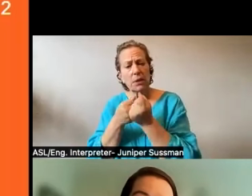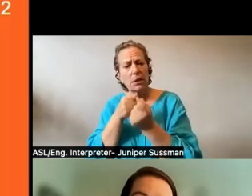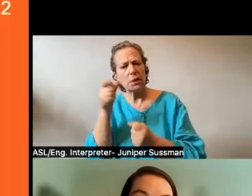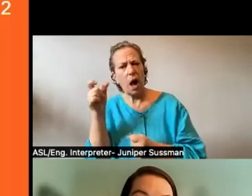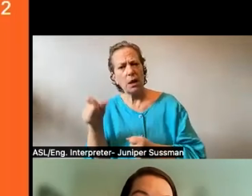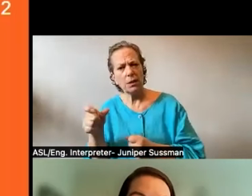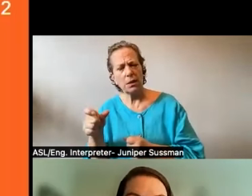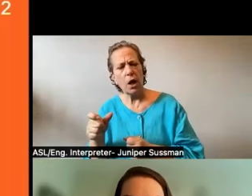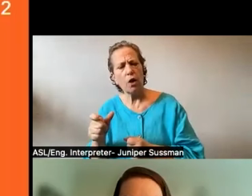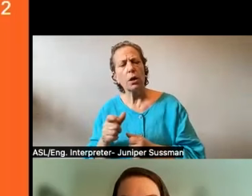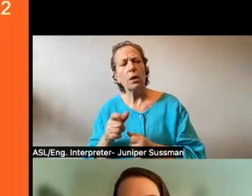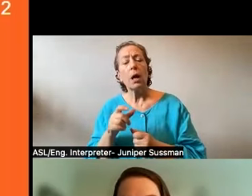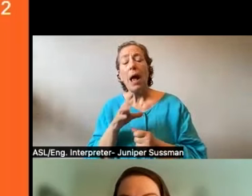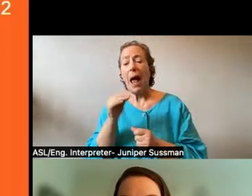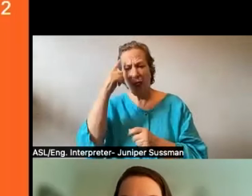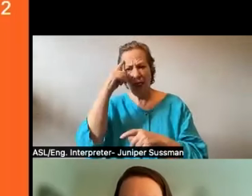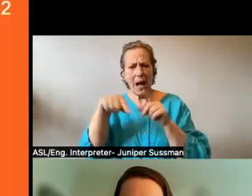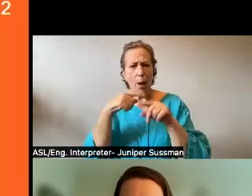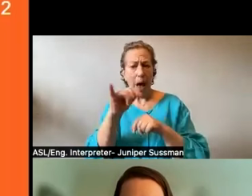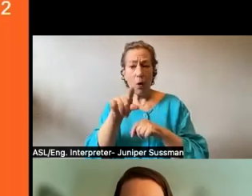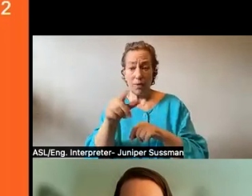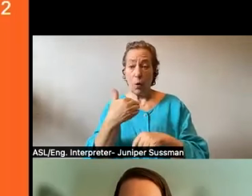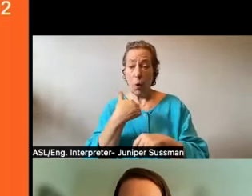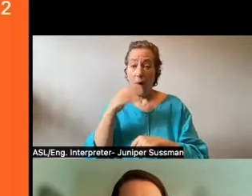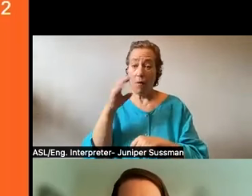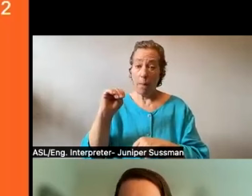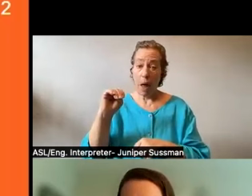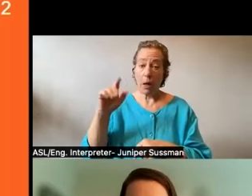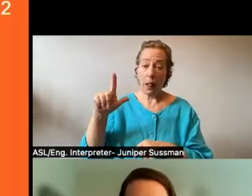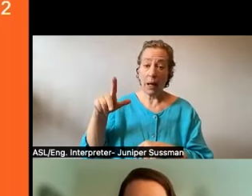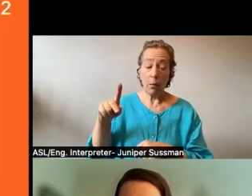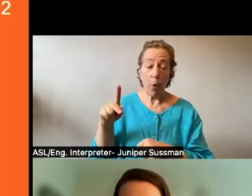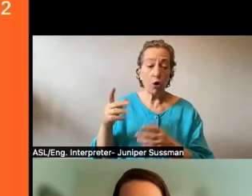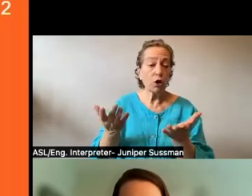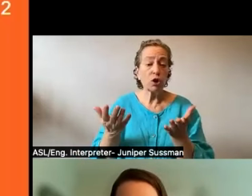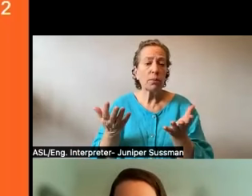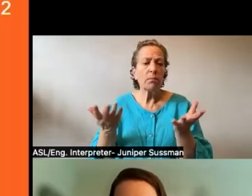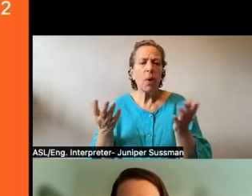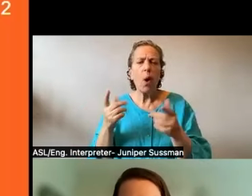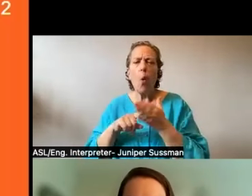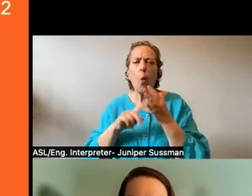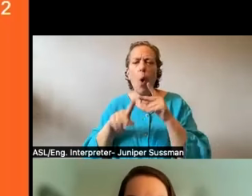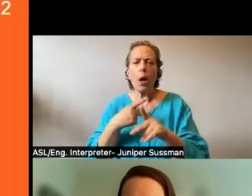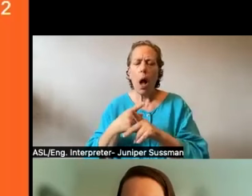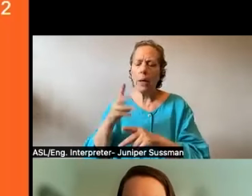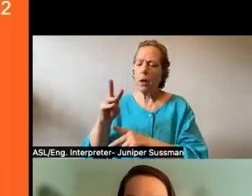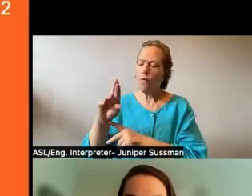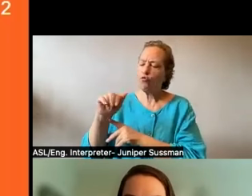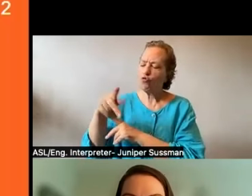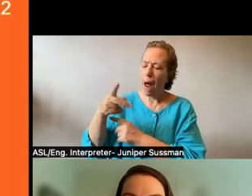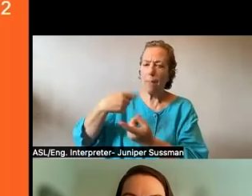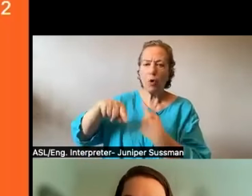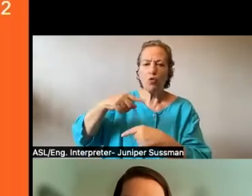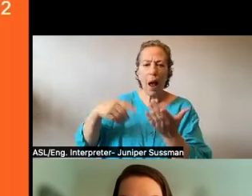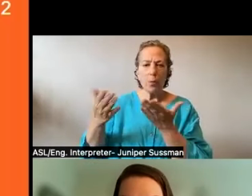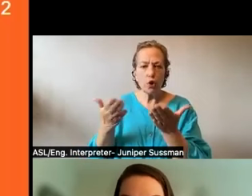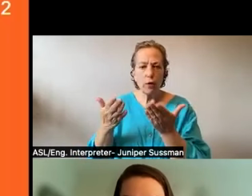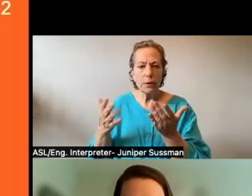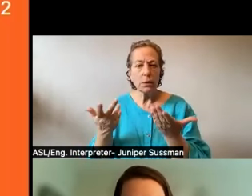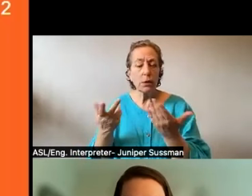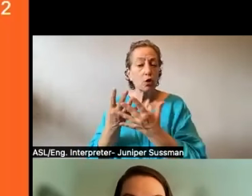think about if you currently have a medical legal partnership, what sort of wraparound services, whether it's screening or resource sharing, can